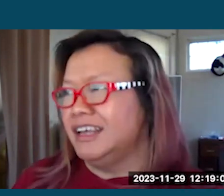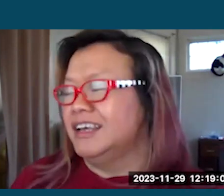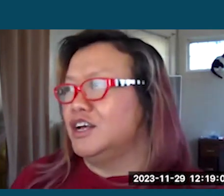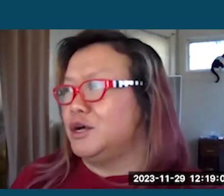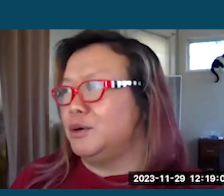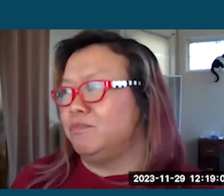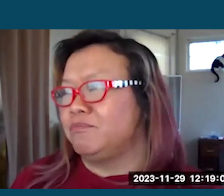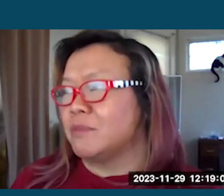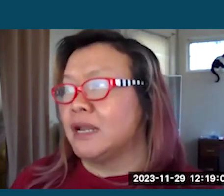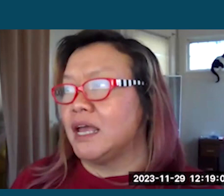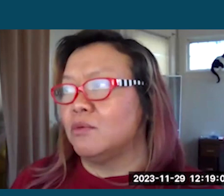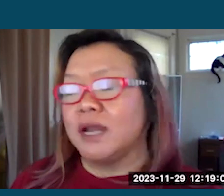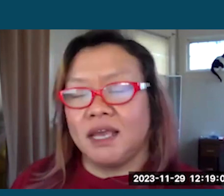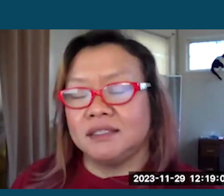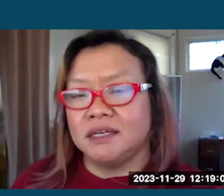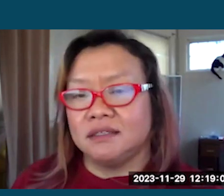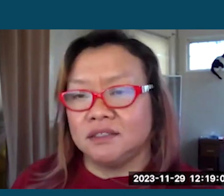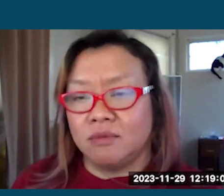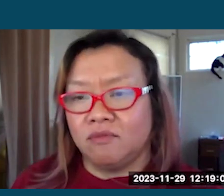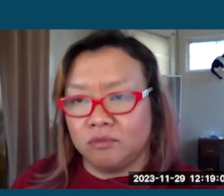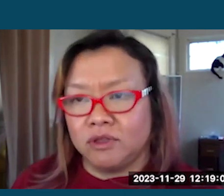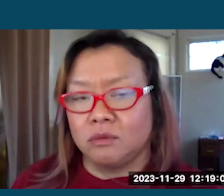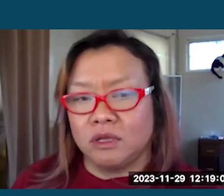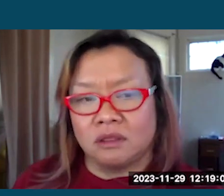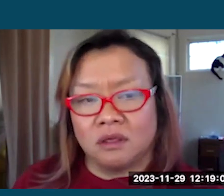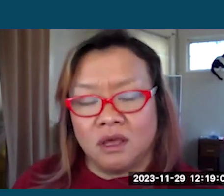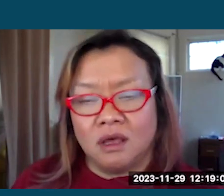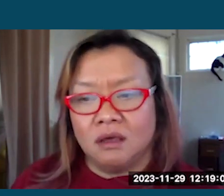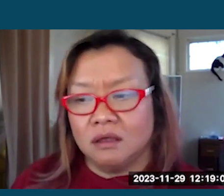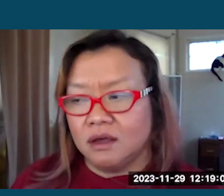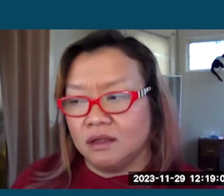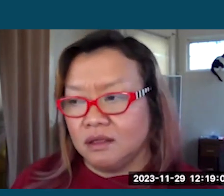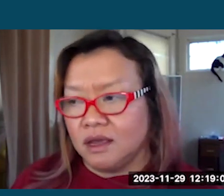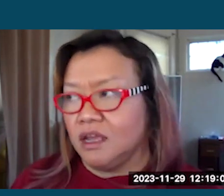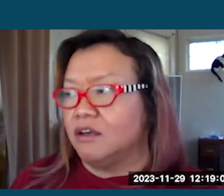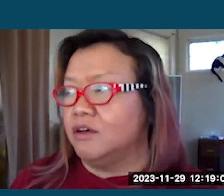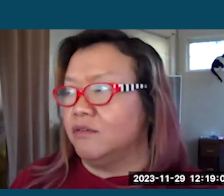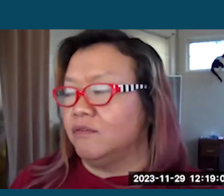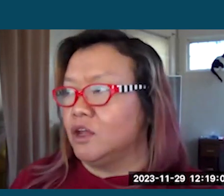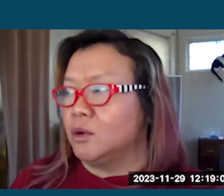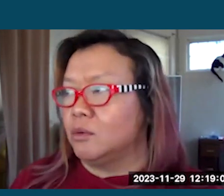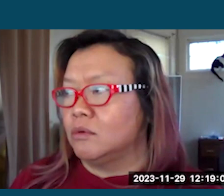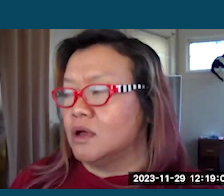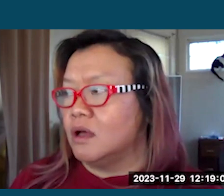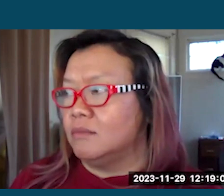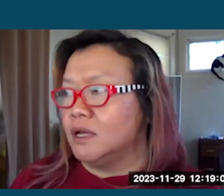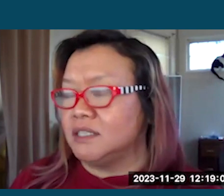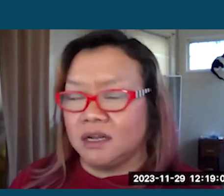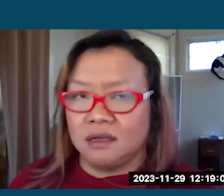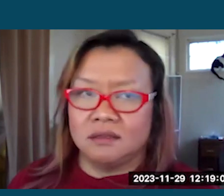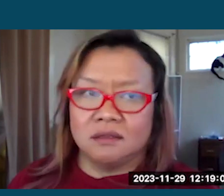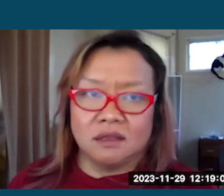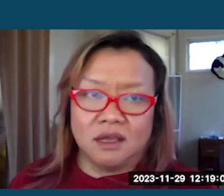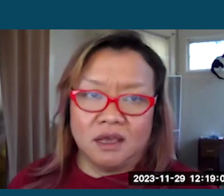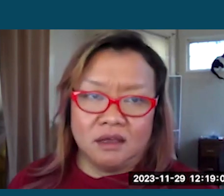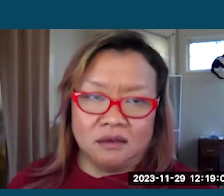background. But what I can say is, I'm familiar with the idea of,